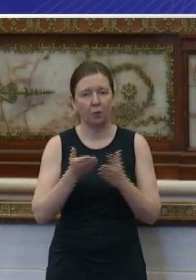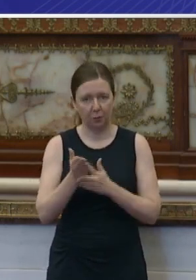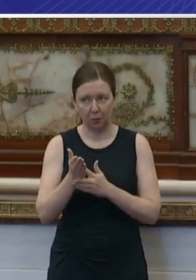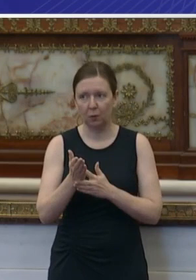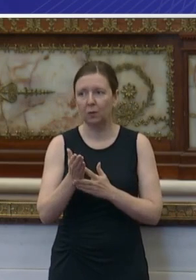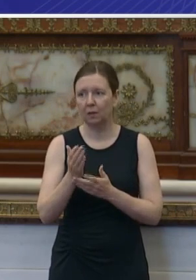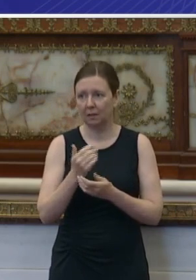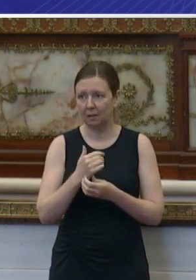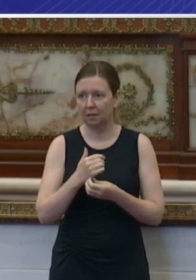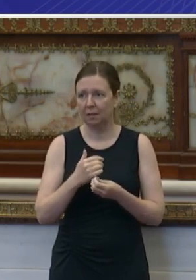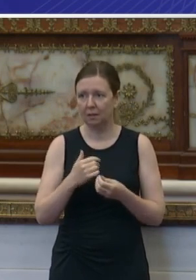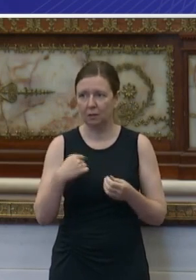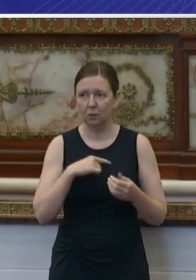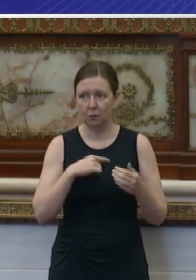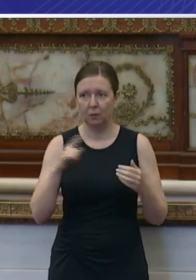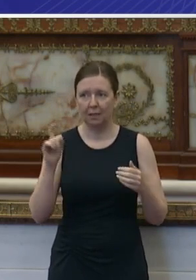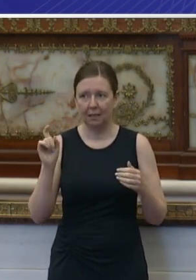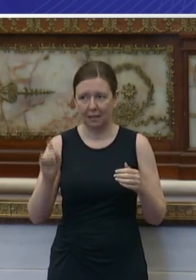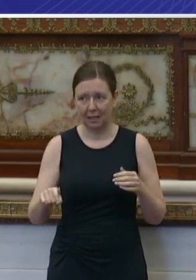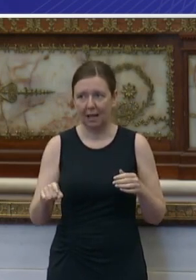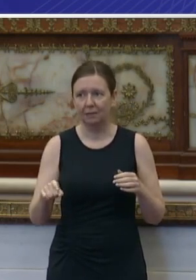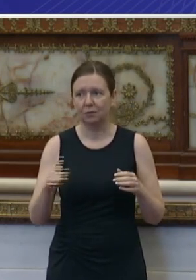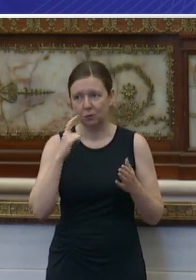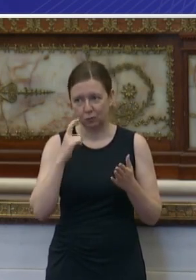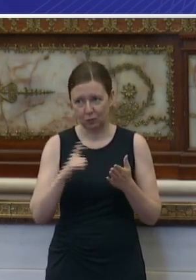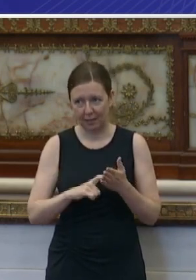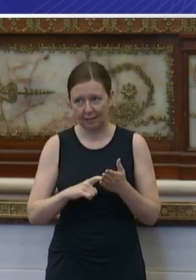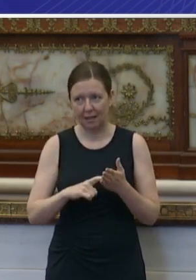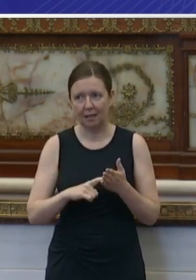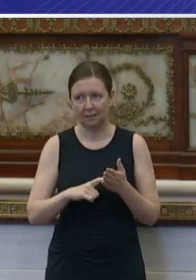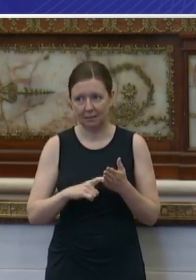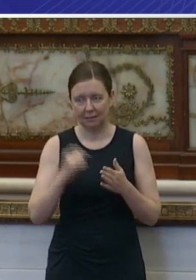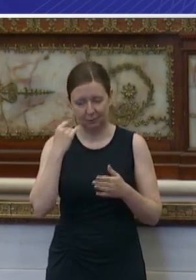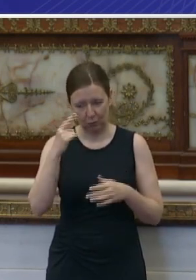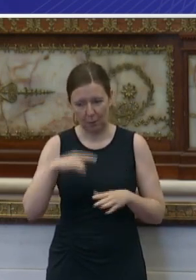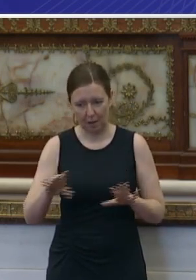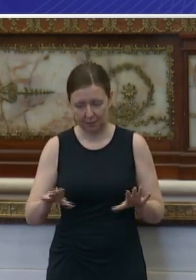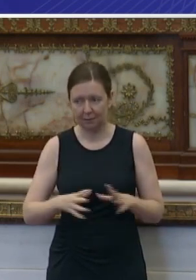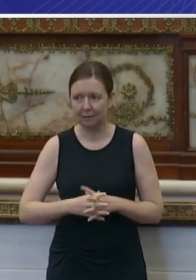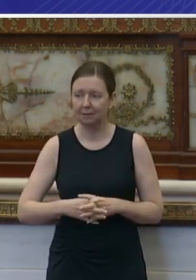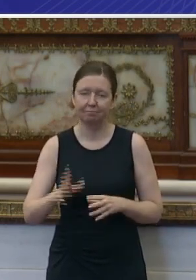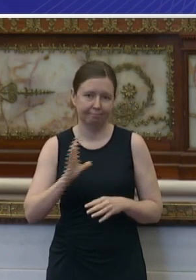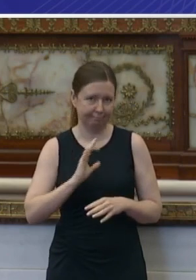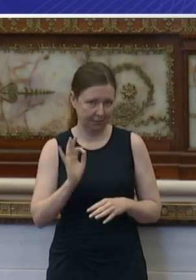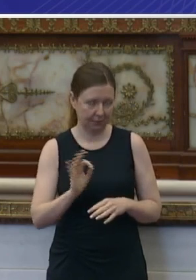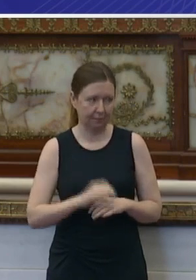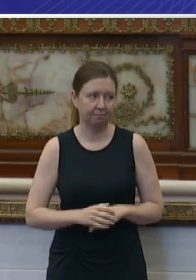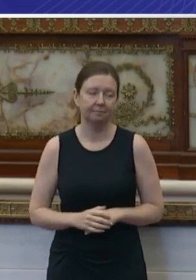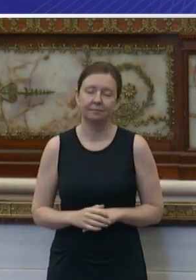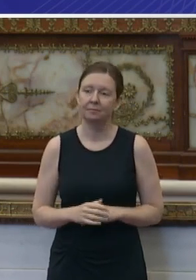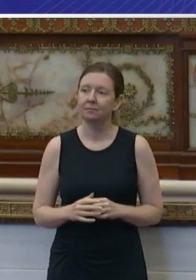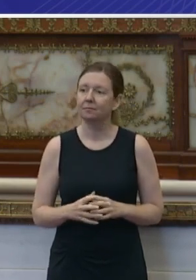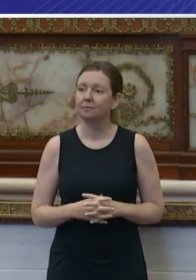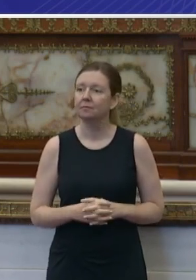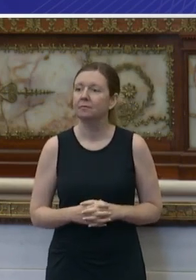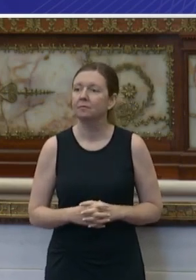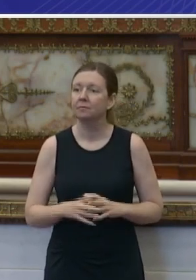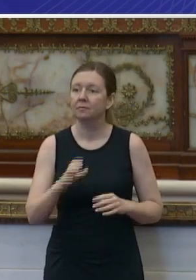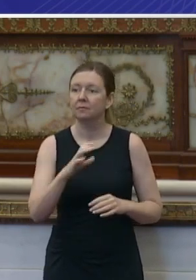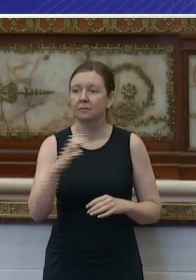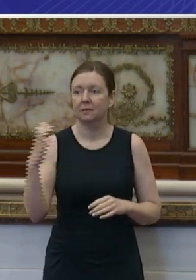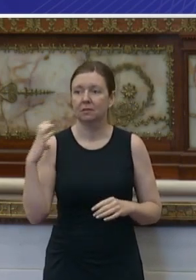then we have to recognize, if you don't mind. That's fine. Okay. All right. The